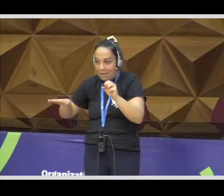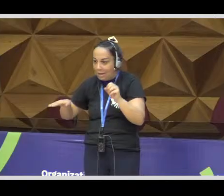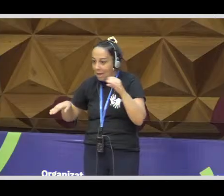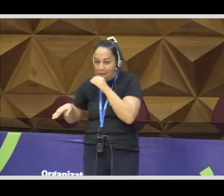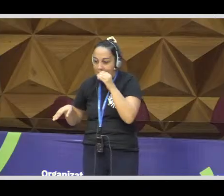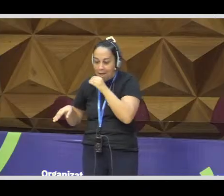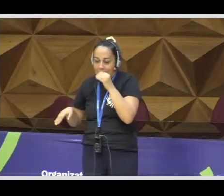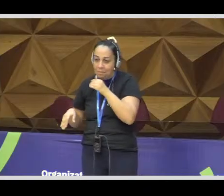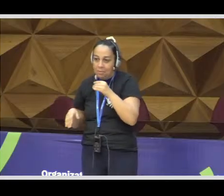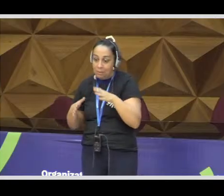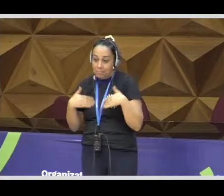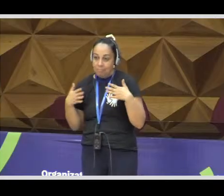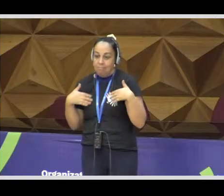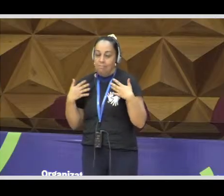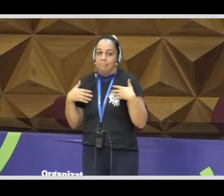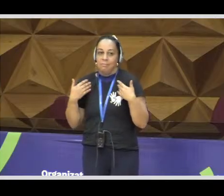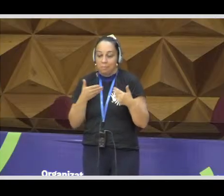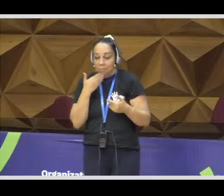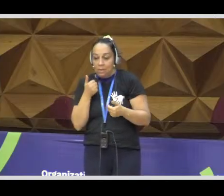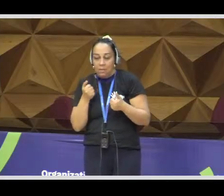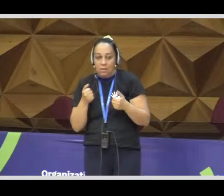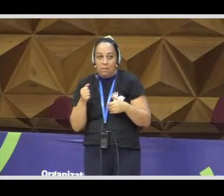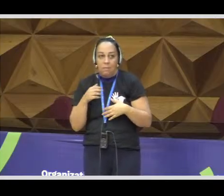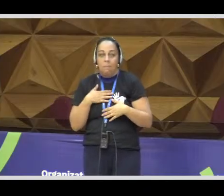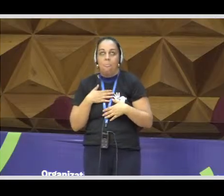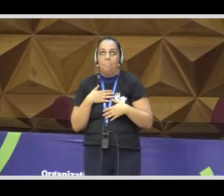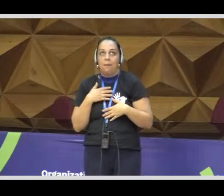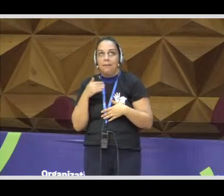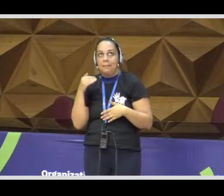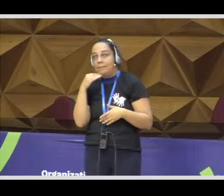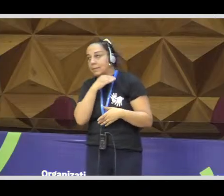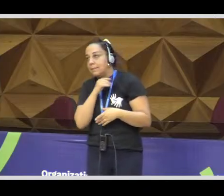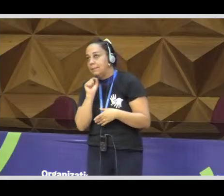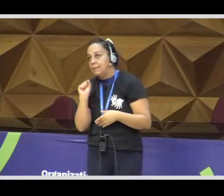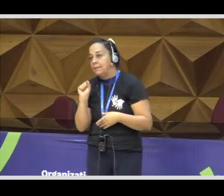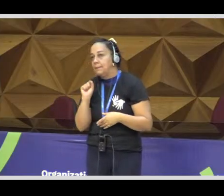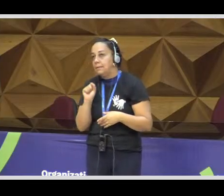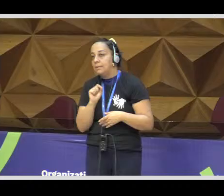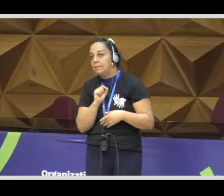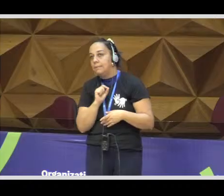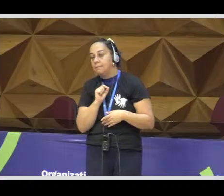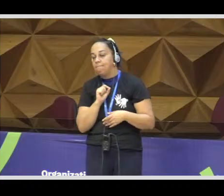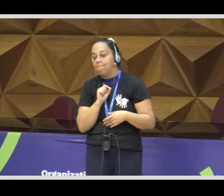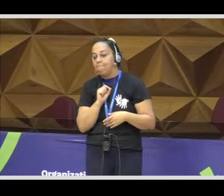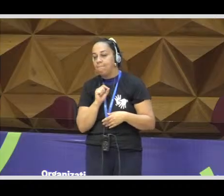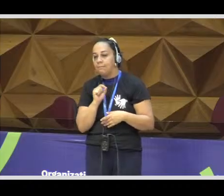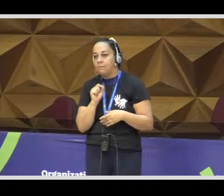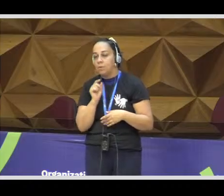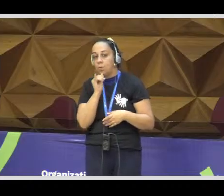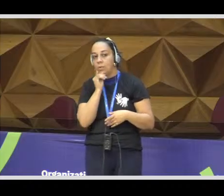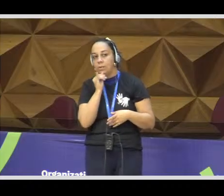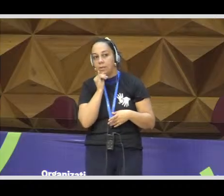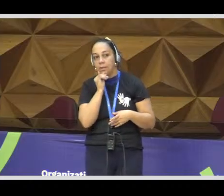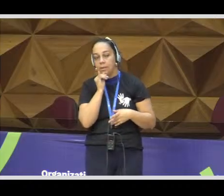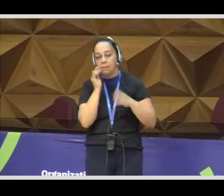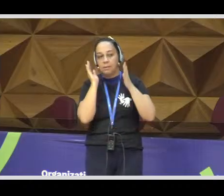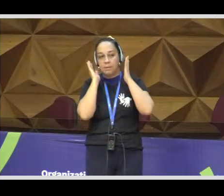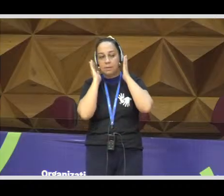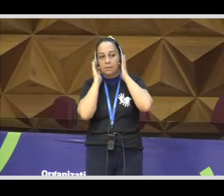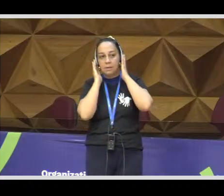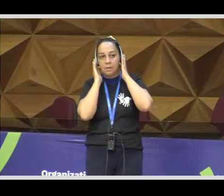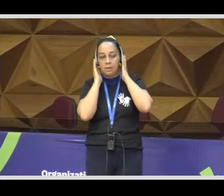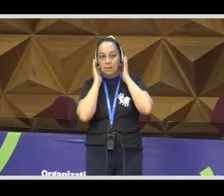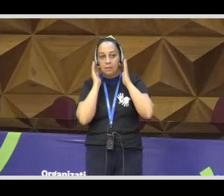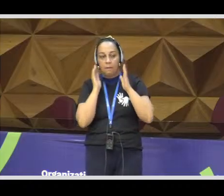So let's have a look at a few examples. So here we are. Here's entertainment first. So maybe I really like to watch